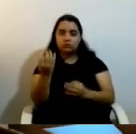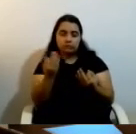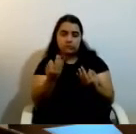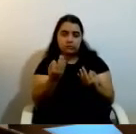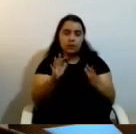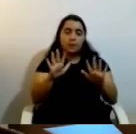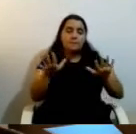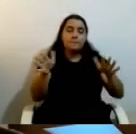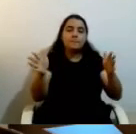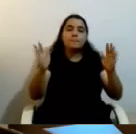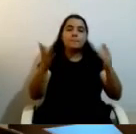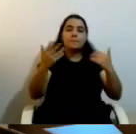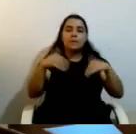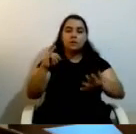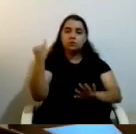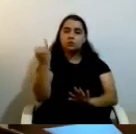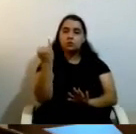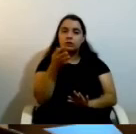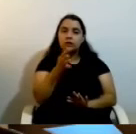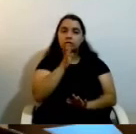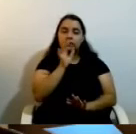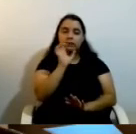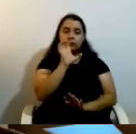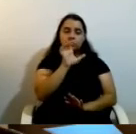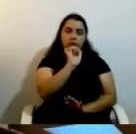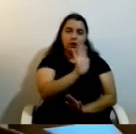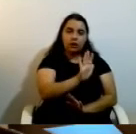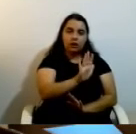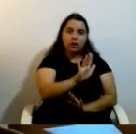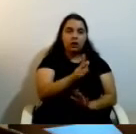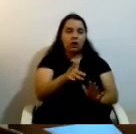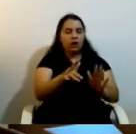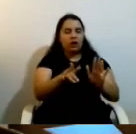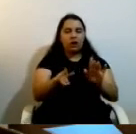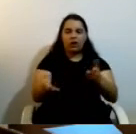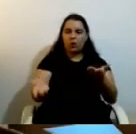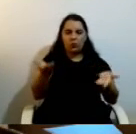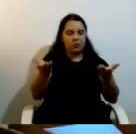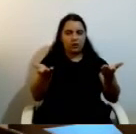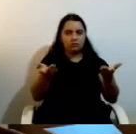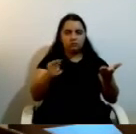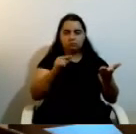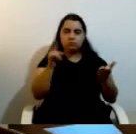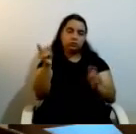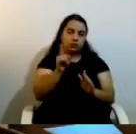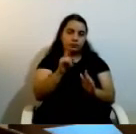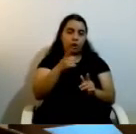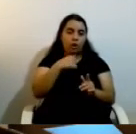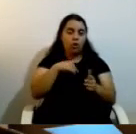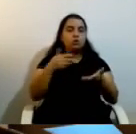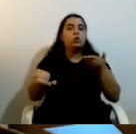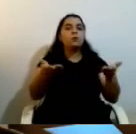not our criterion of comparison. Our comparison is the quality of